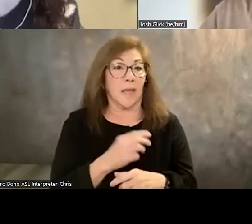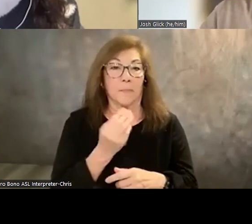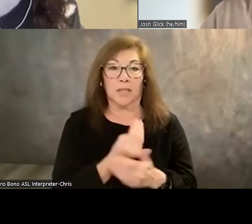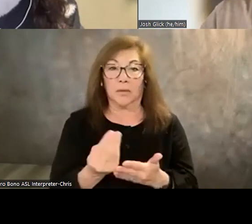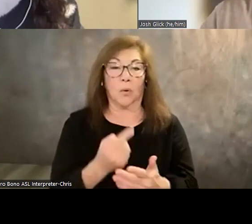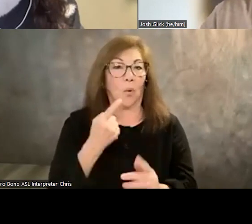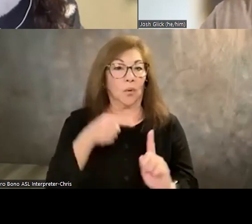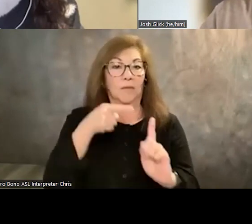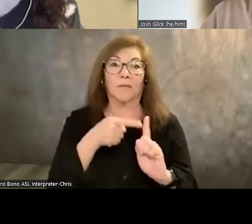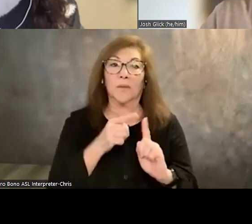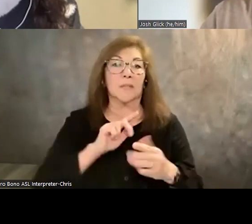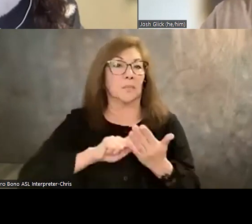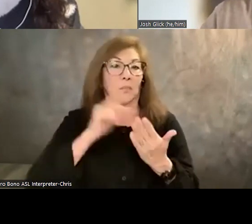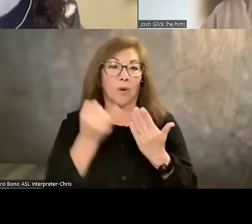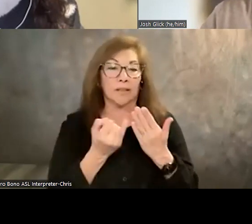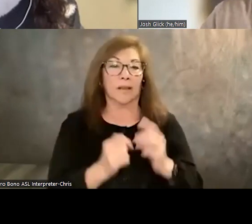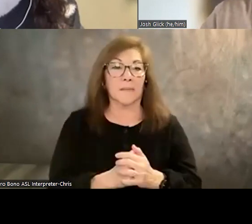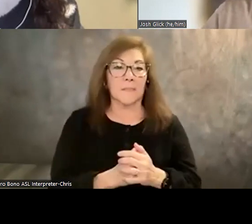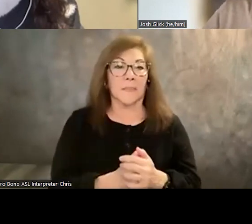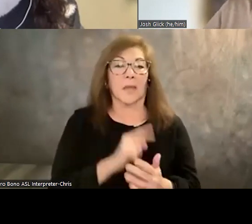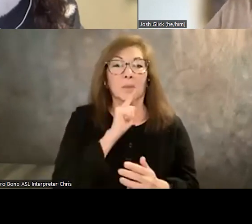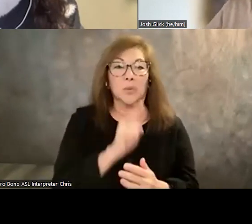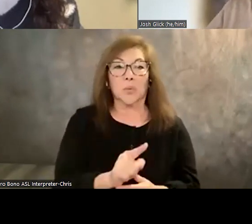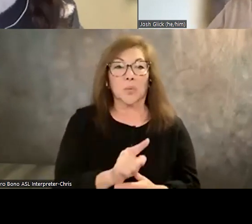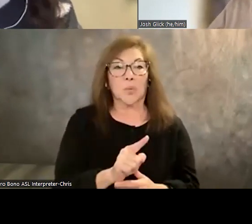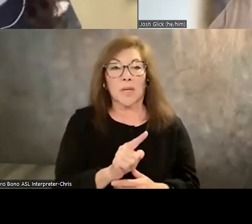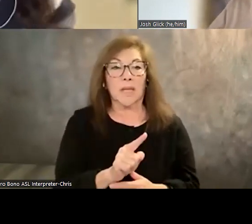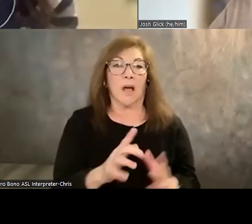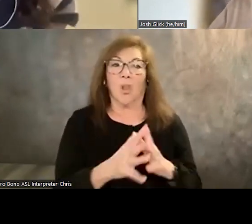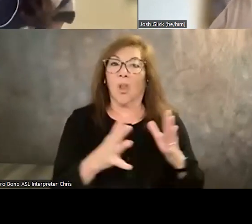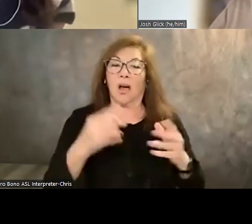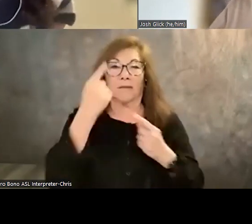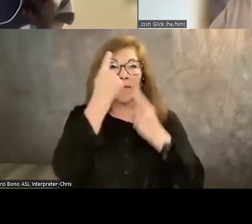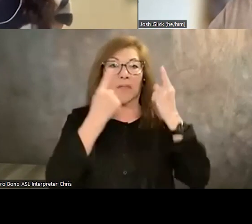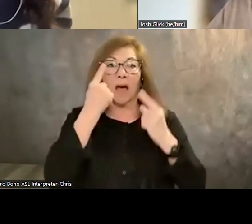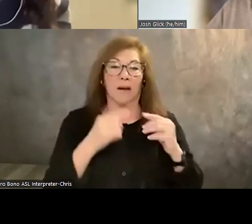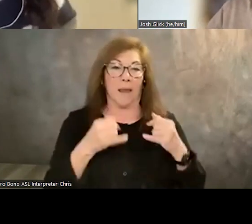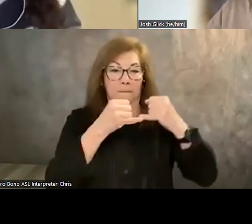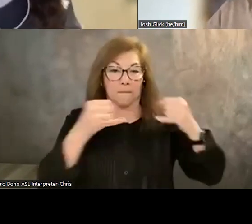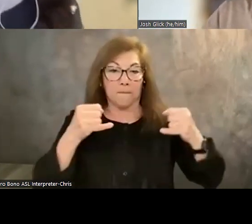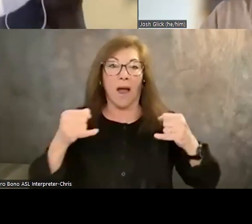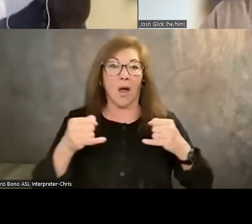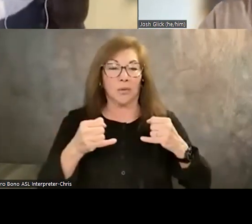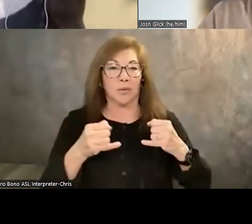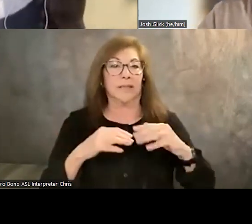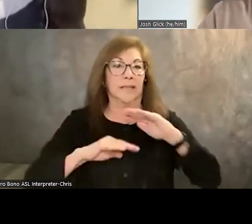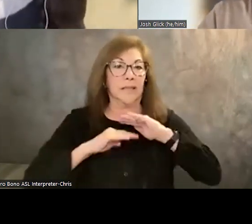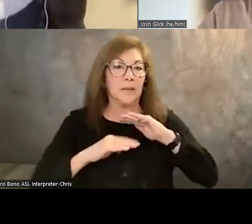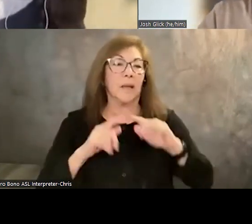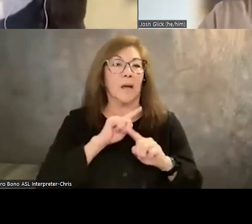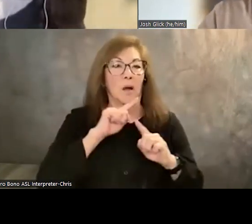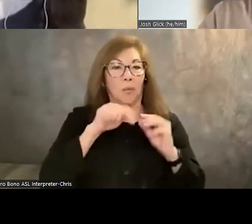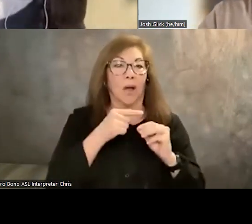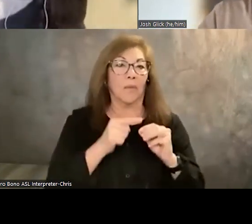the context of this project. And there were like really, you know, a lot of thought and care and boundaries written around those